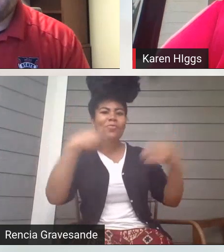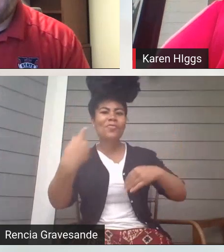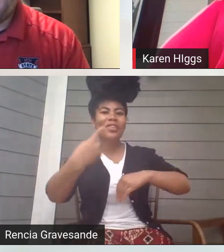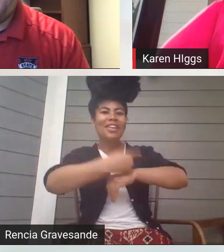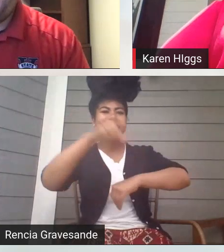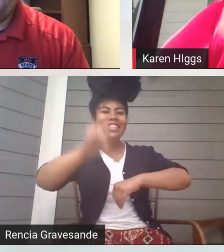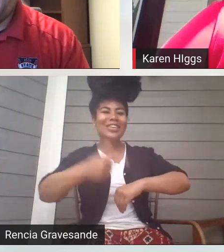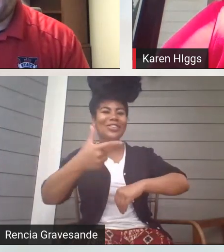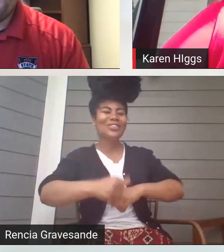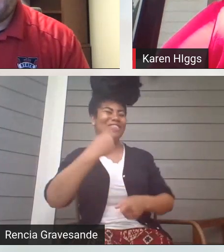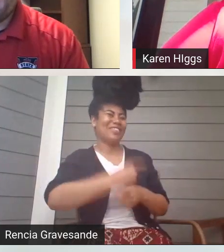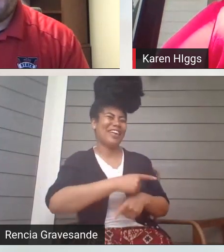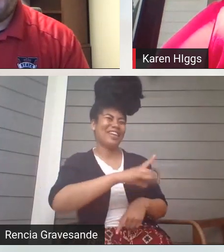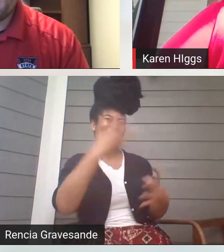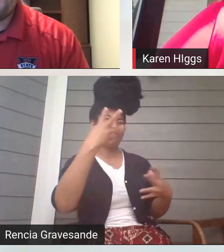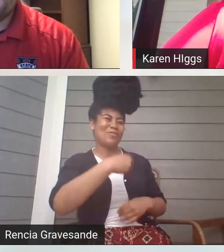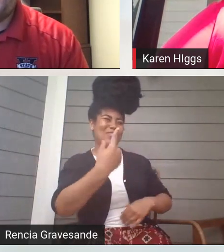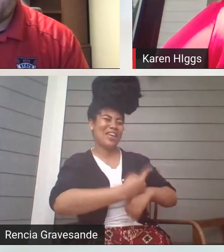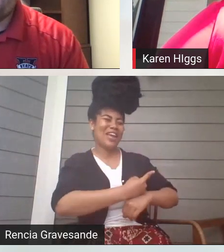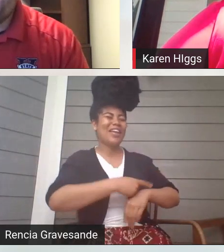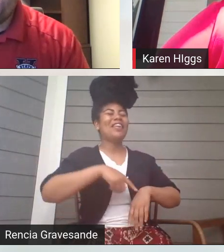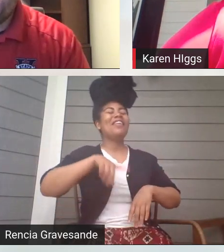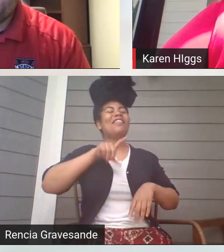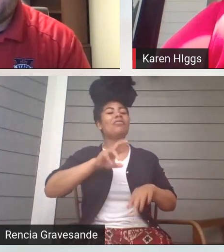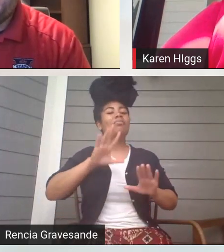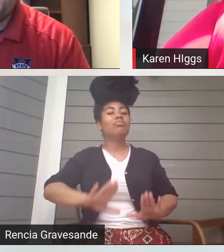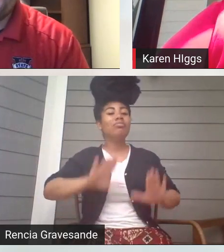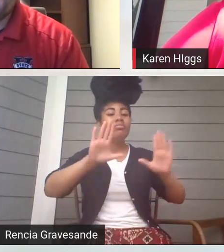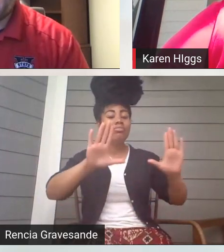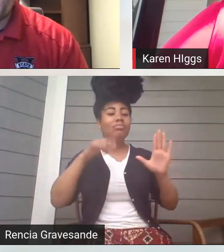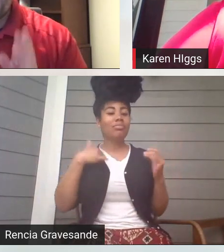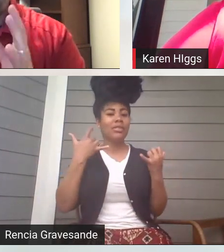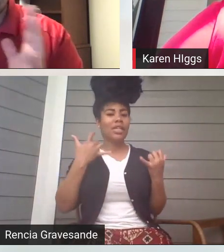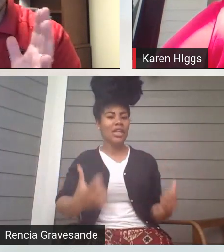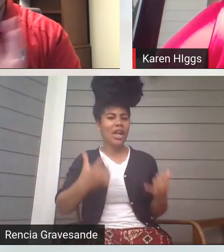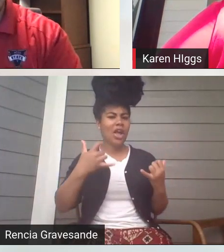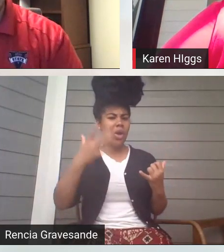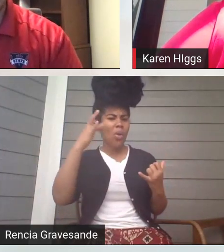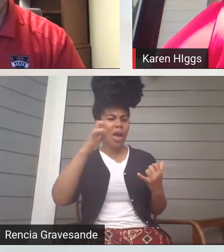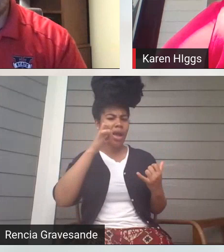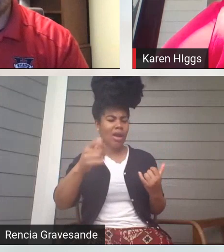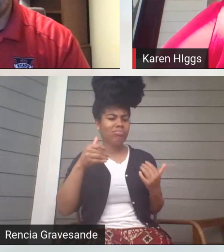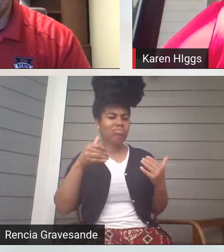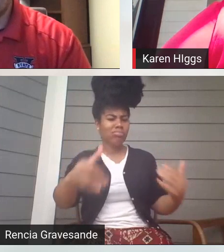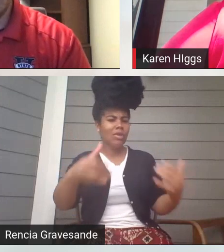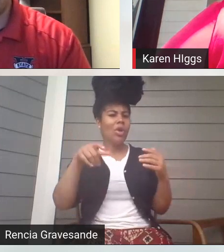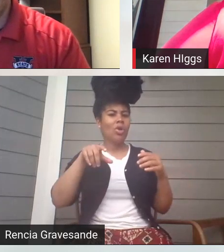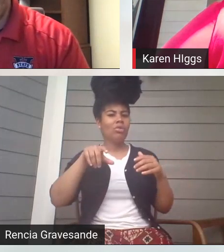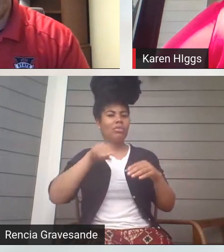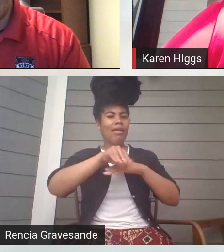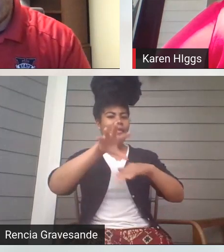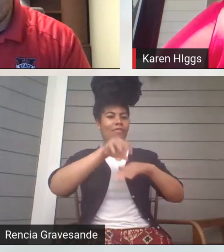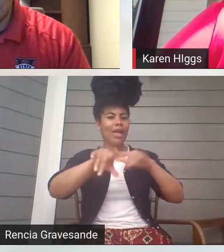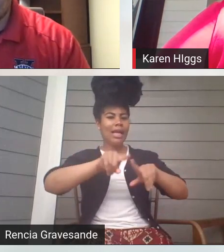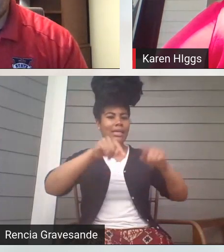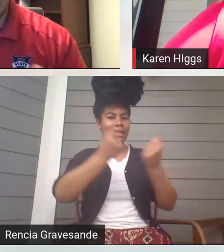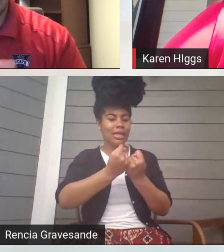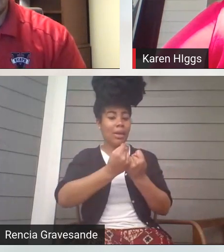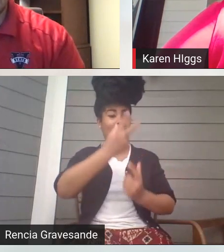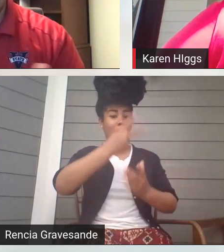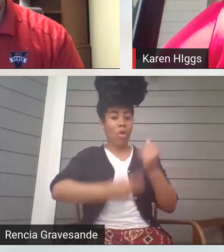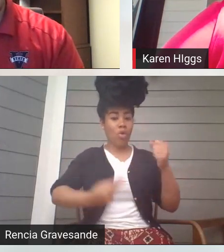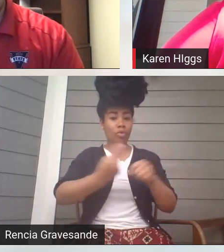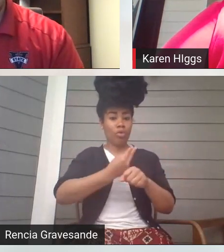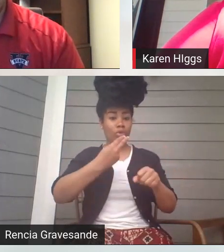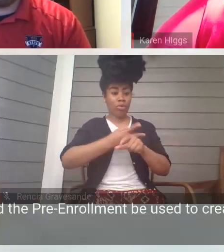It is. Well, wonderful. We're actually going to ask you to say, how are those advising teams going to use both the MyMajors